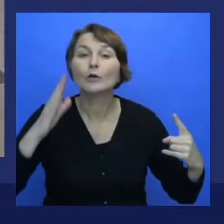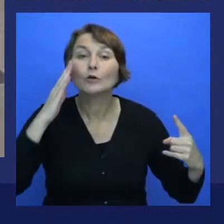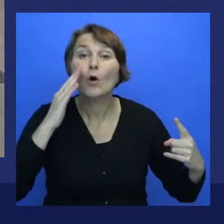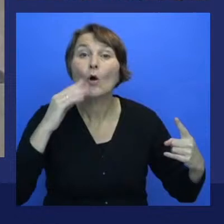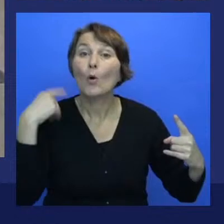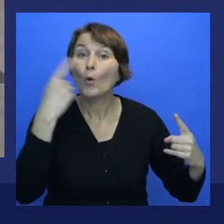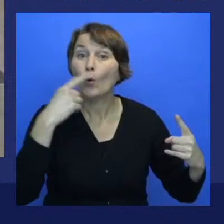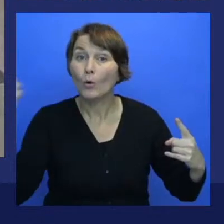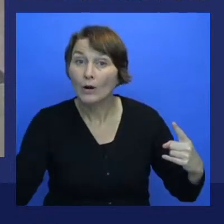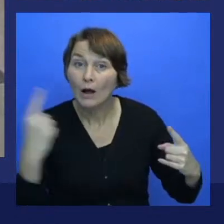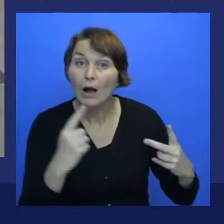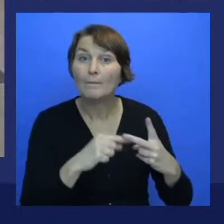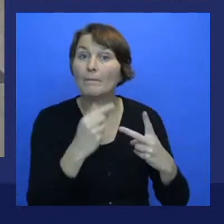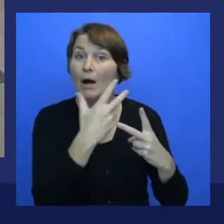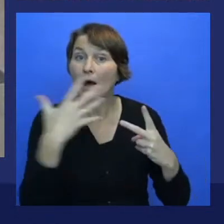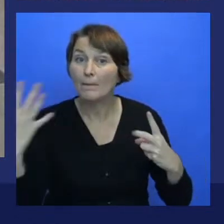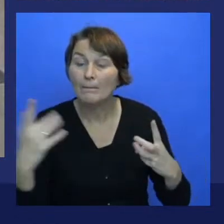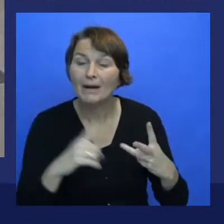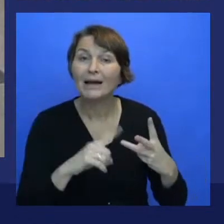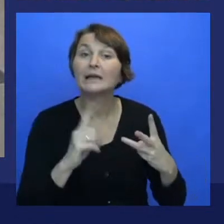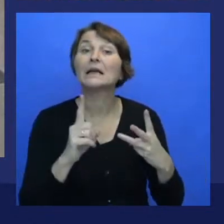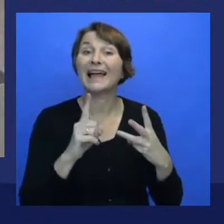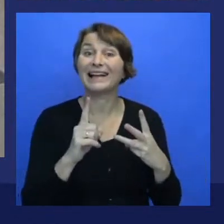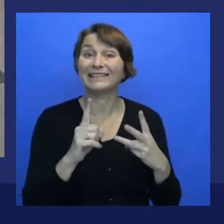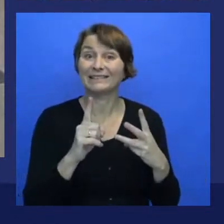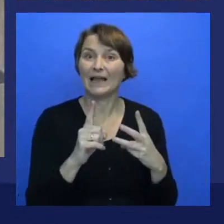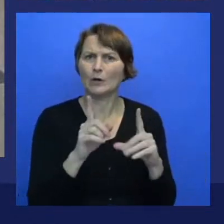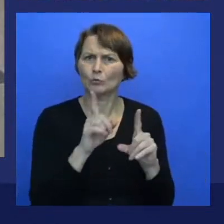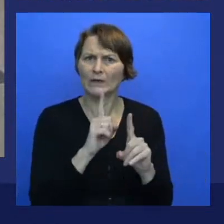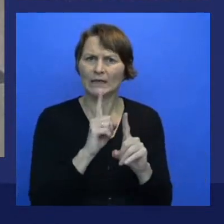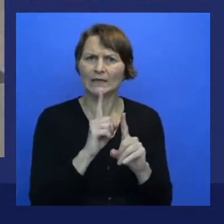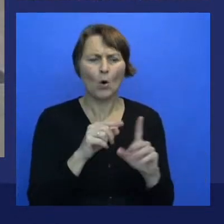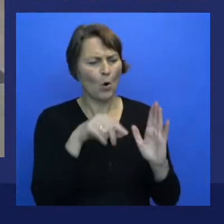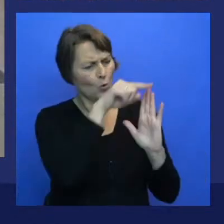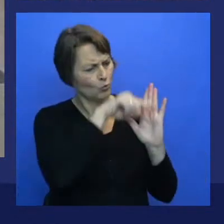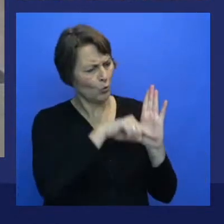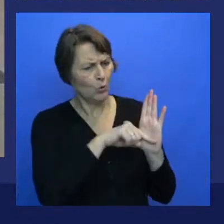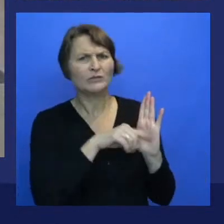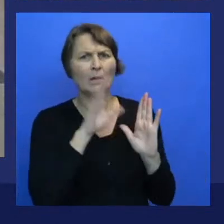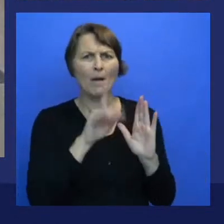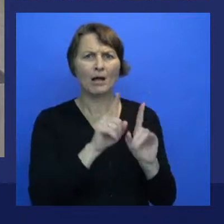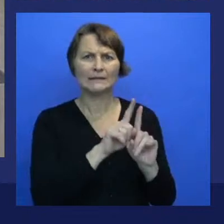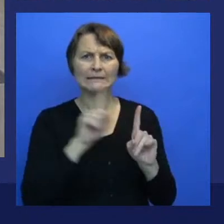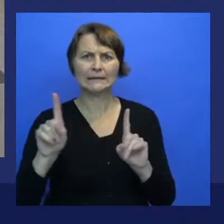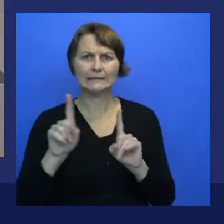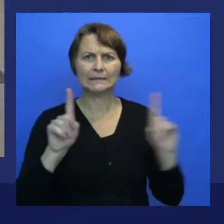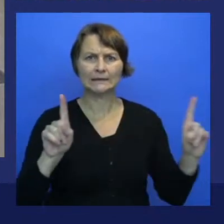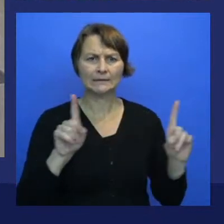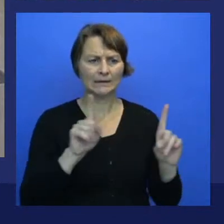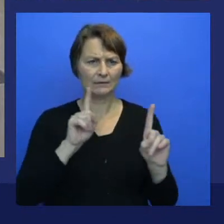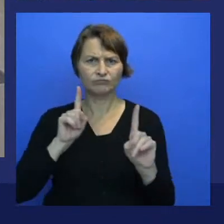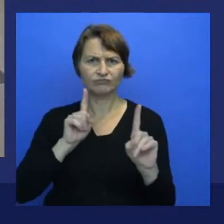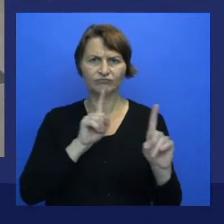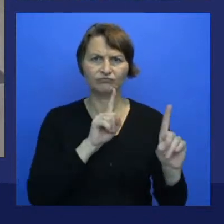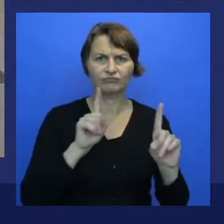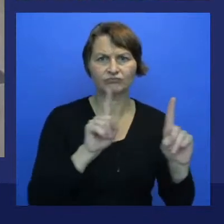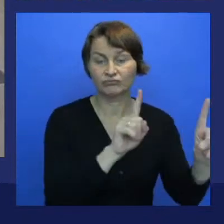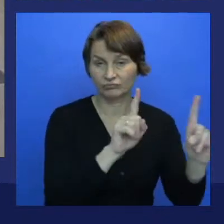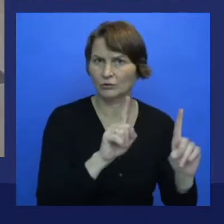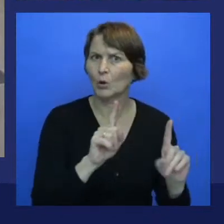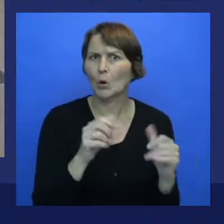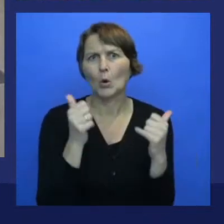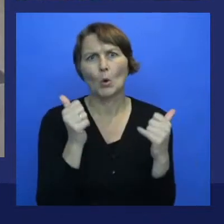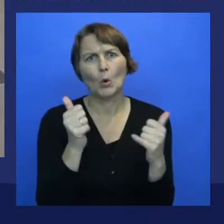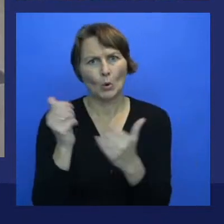are in there, if they're following social distancing practices, etc. It's a pretty amazing service. So again, person counting,